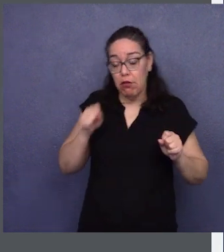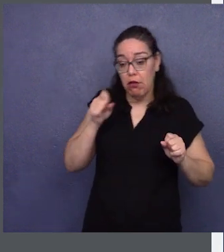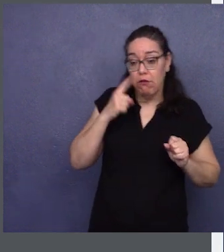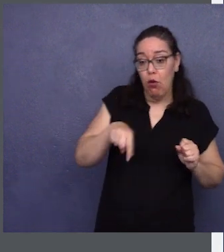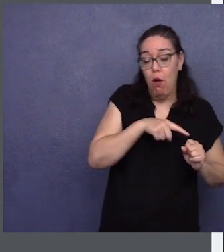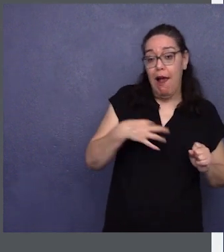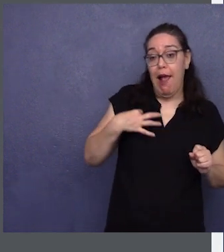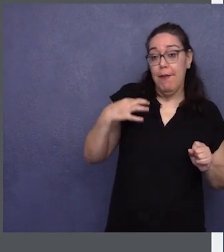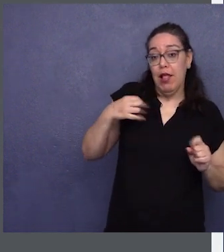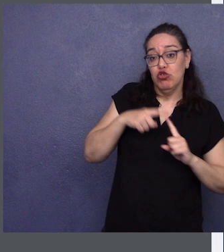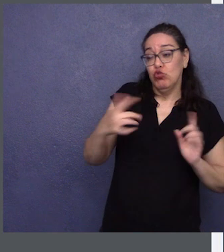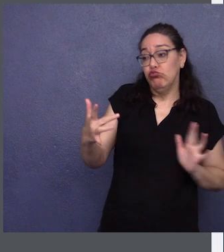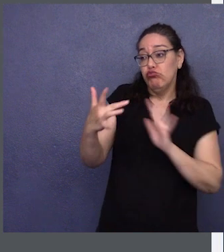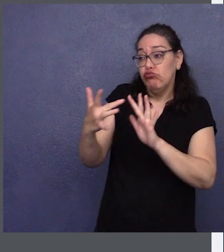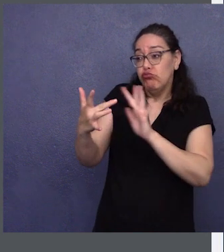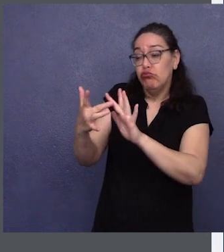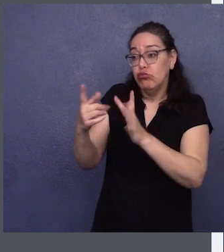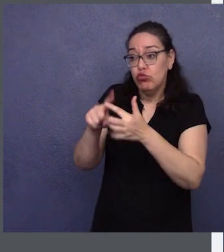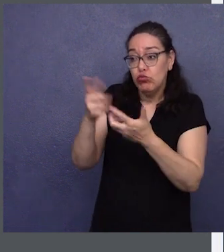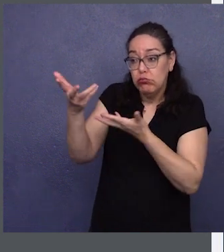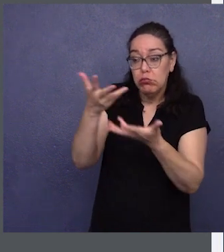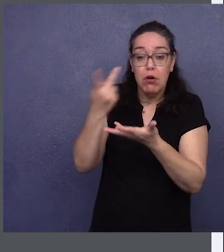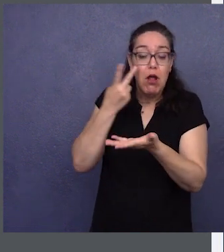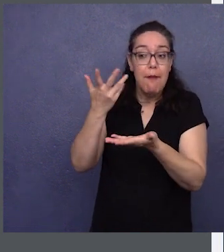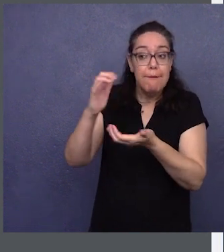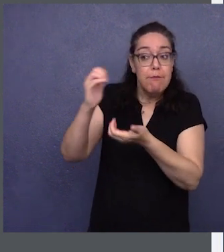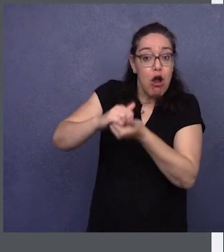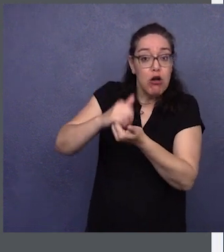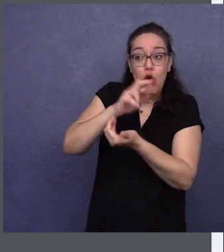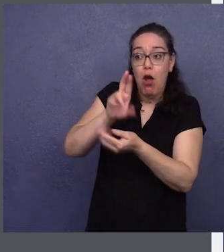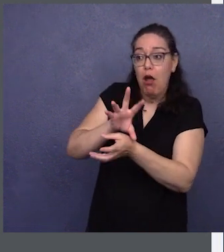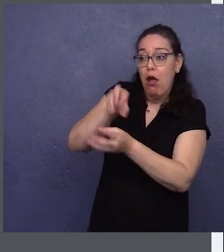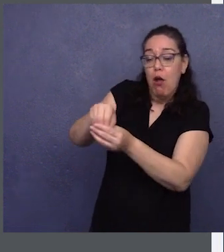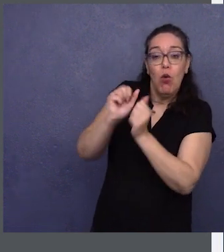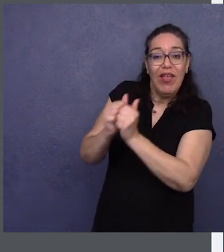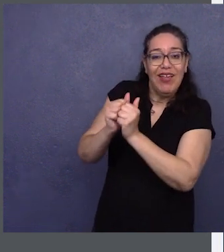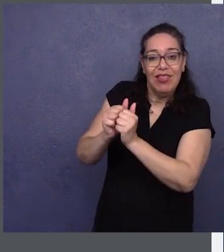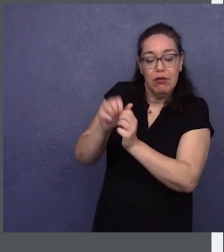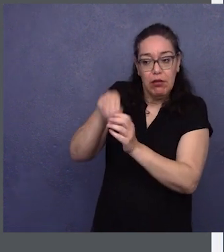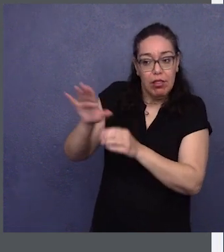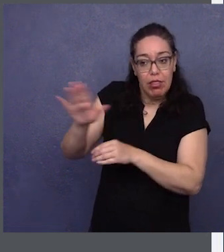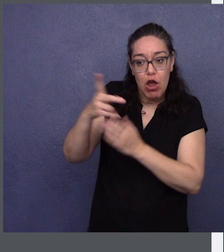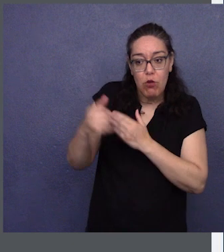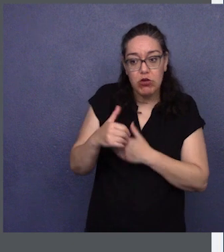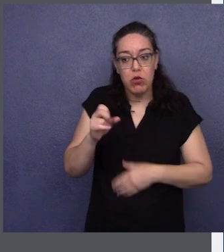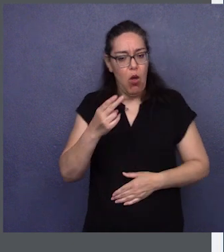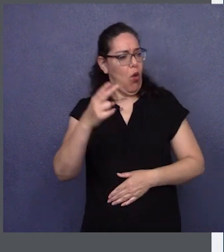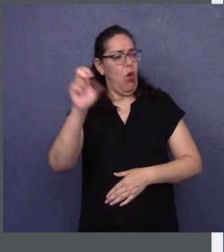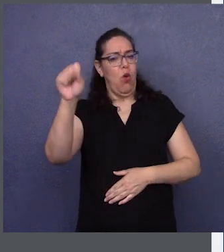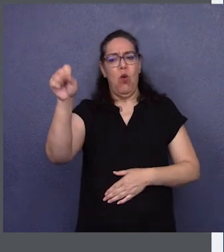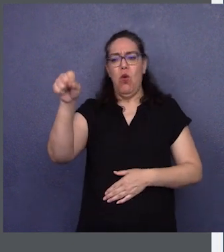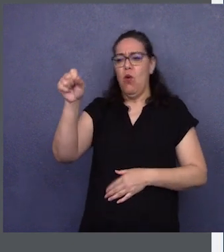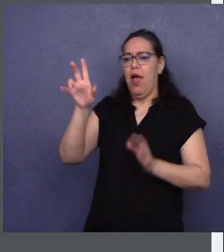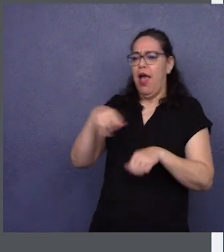them to serve as partners or participate with them in their projects? Oh, absolutely. So let